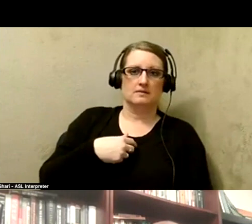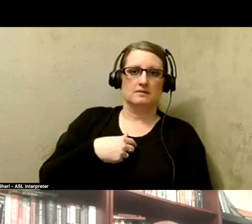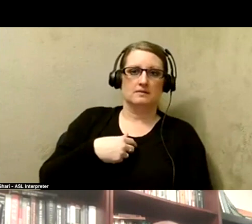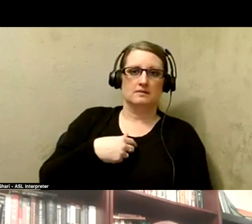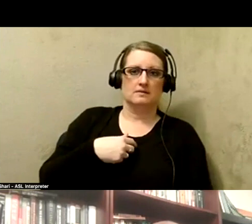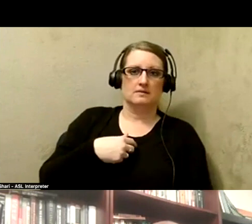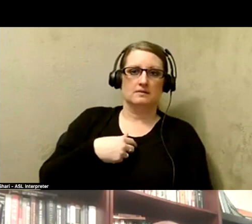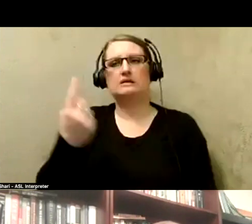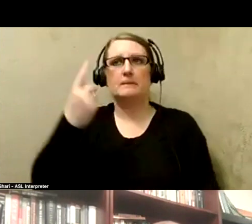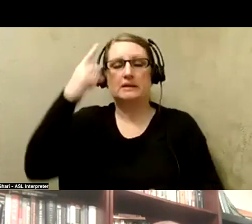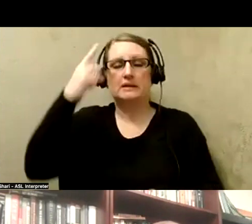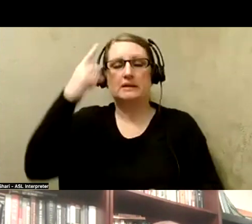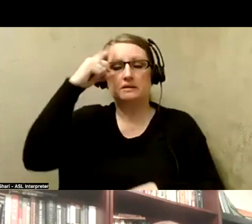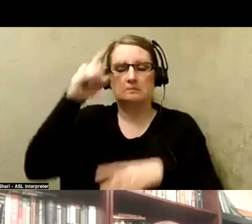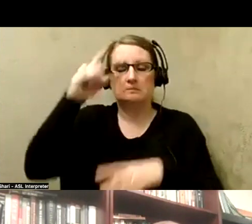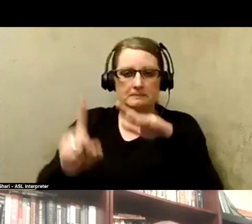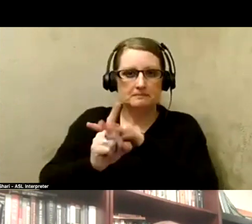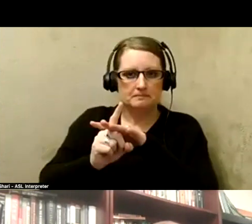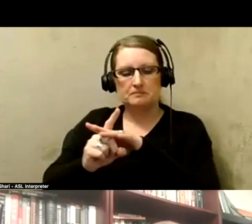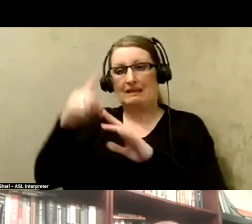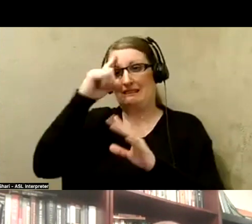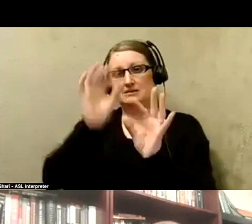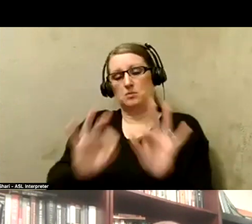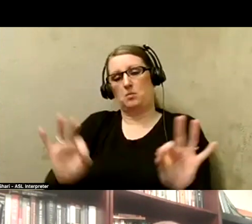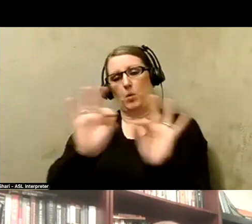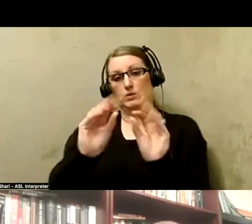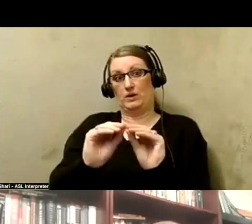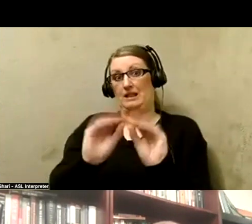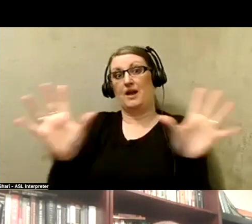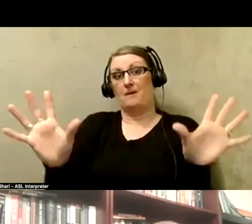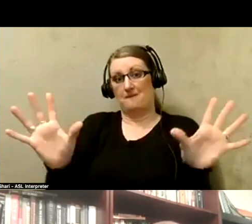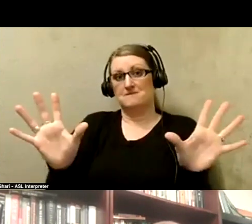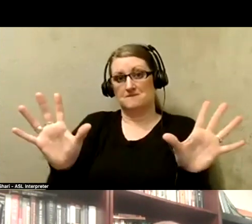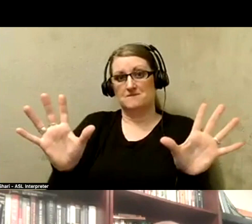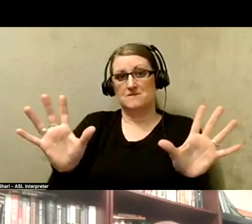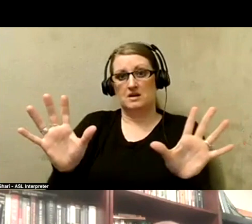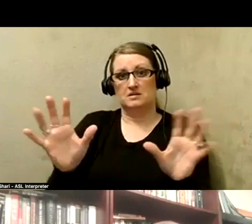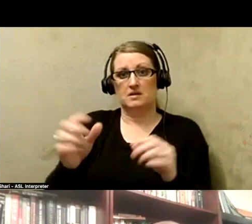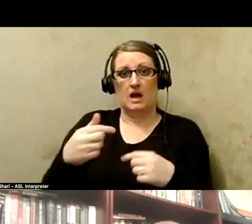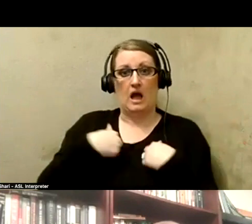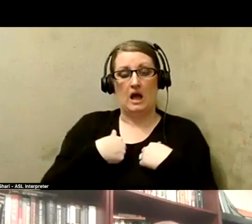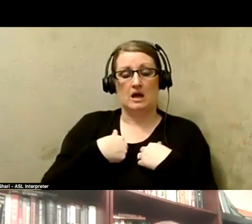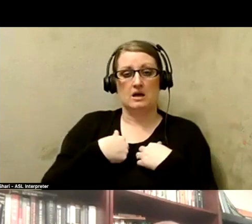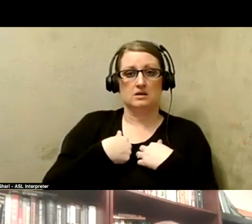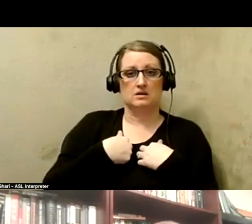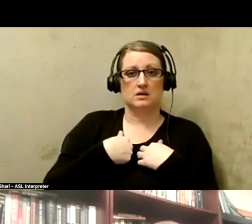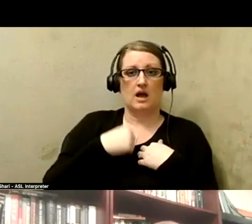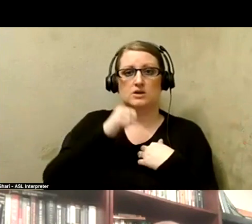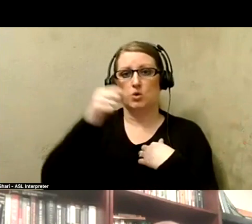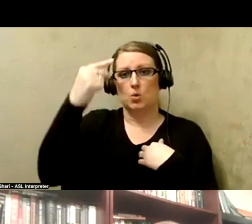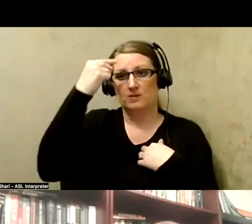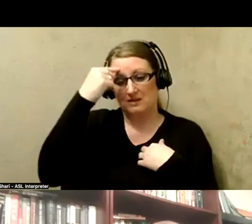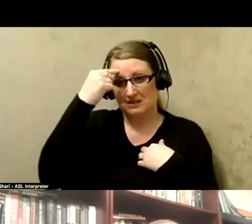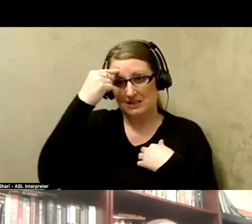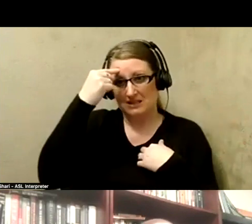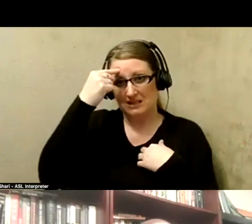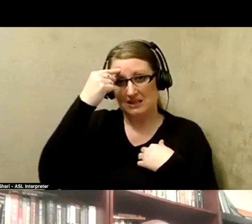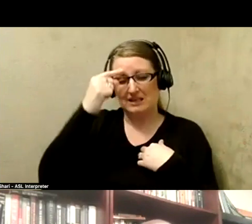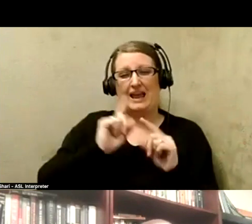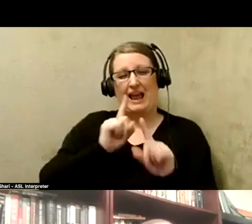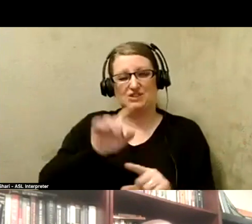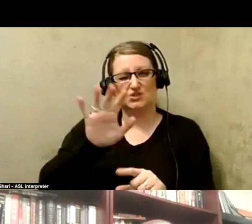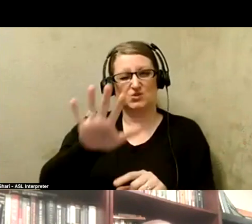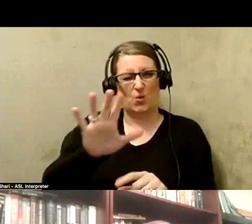just came to my mind, which I think is important to clarify. I don't think this quite answers your question,